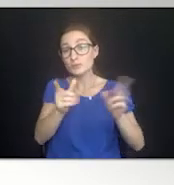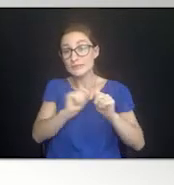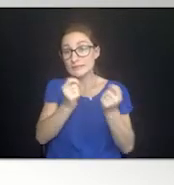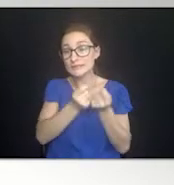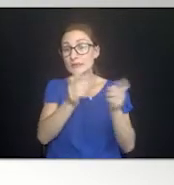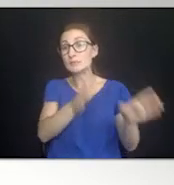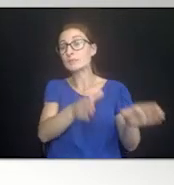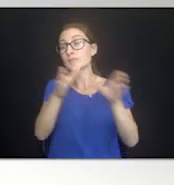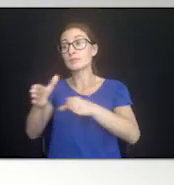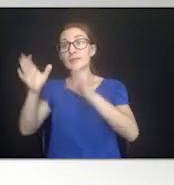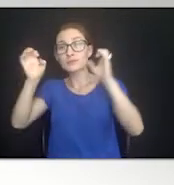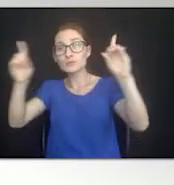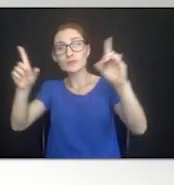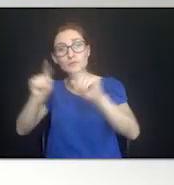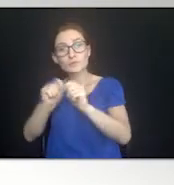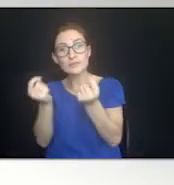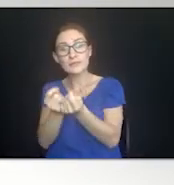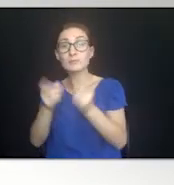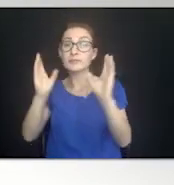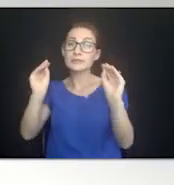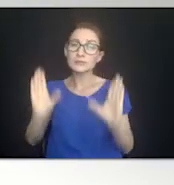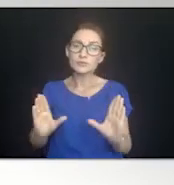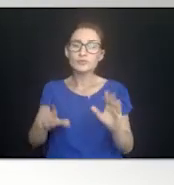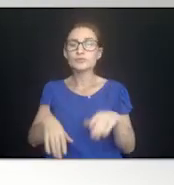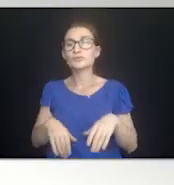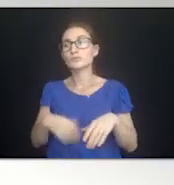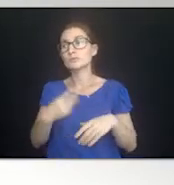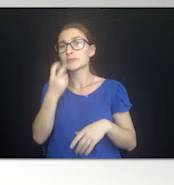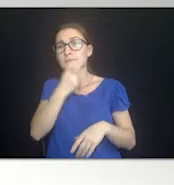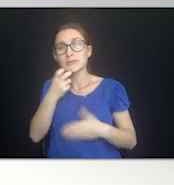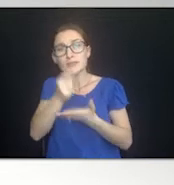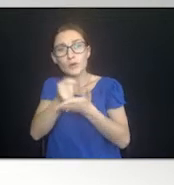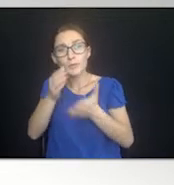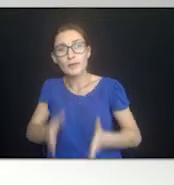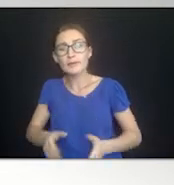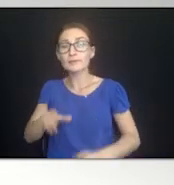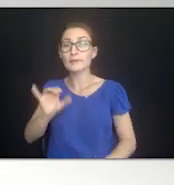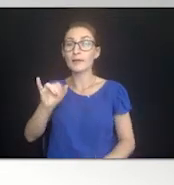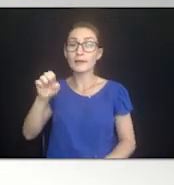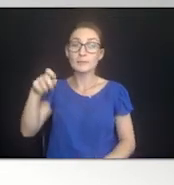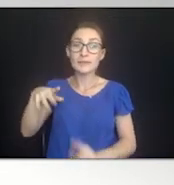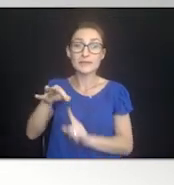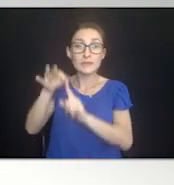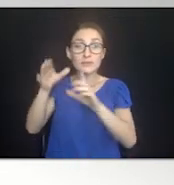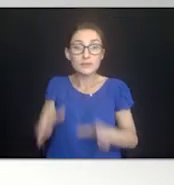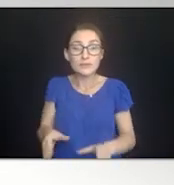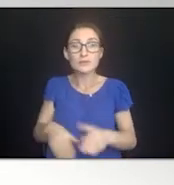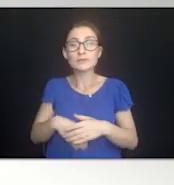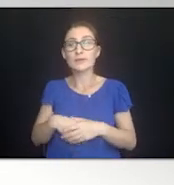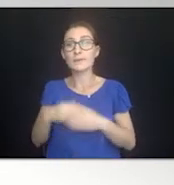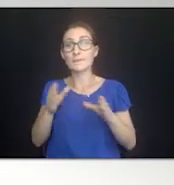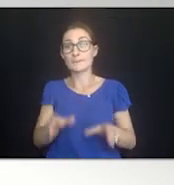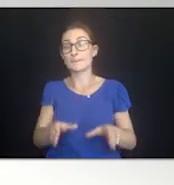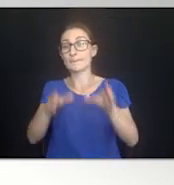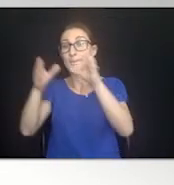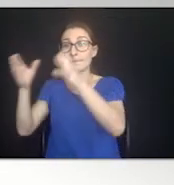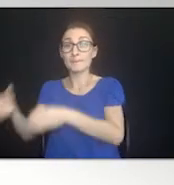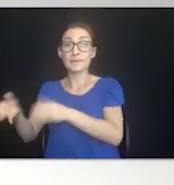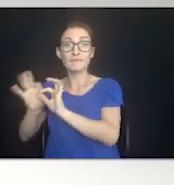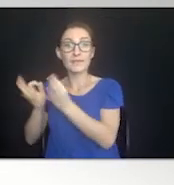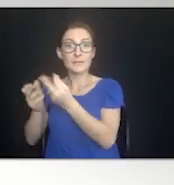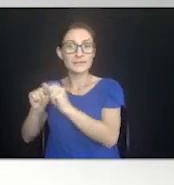legal services team, an educational team, teachers, speech therapists, IEP specialists,